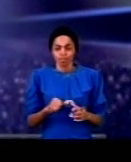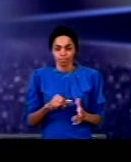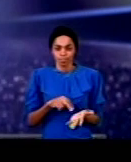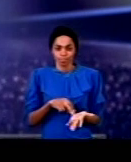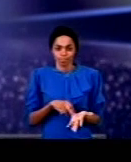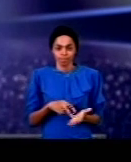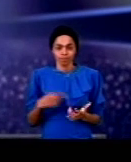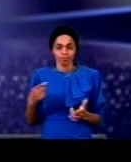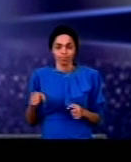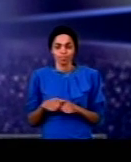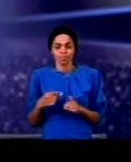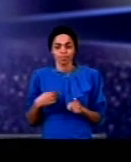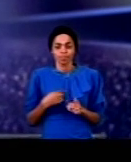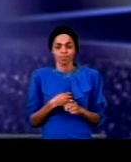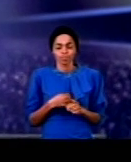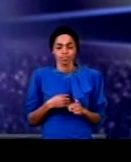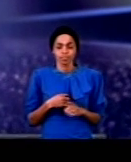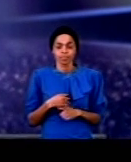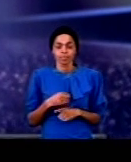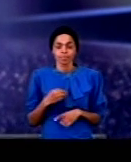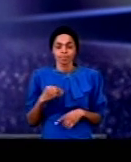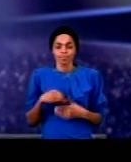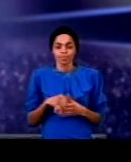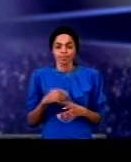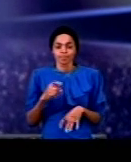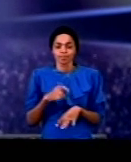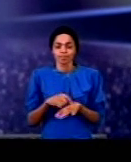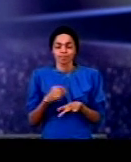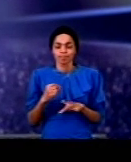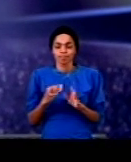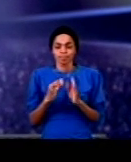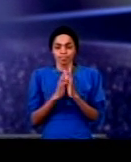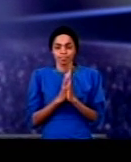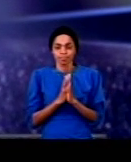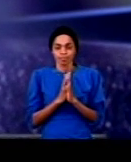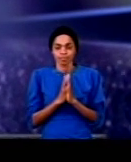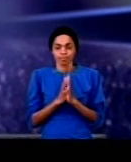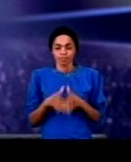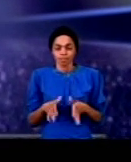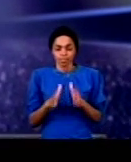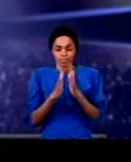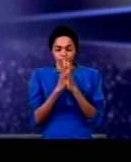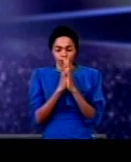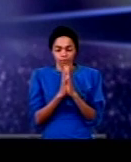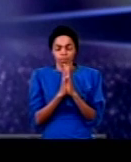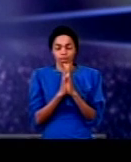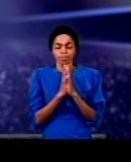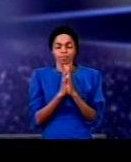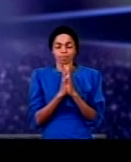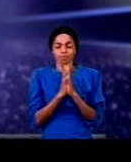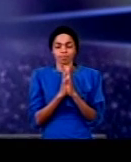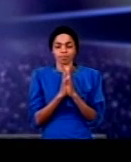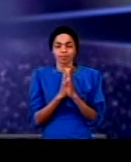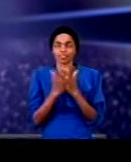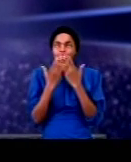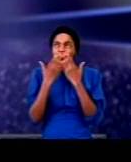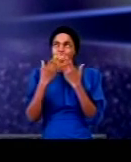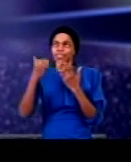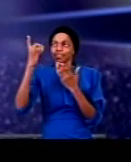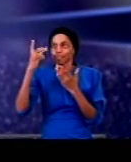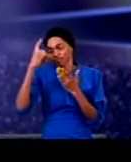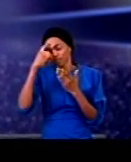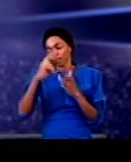what mighty great things He has already done in the entire 5 days that have gone. Today is the grand finale. Let's thank the Lord